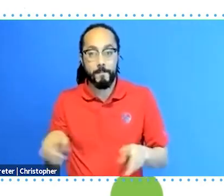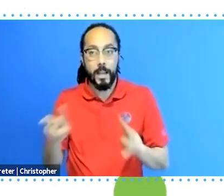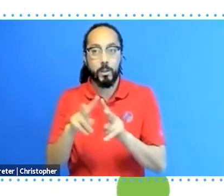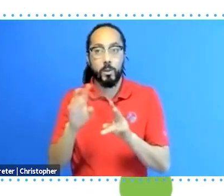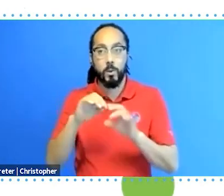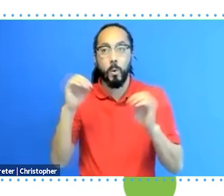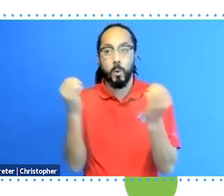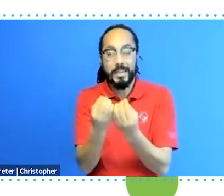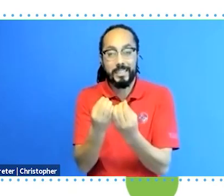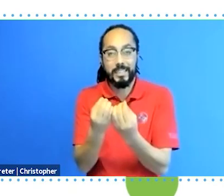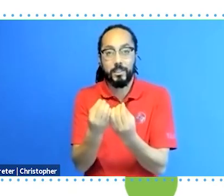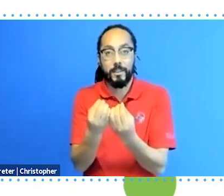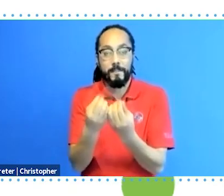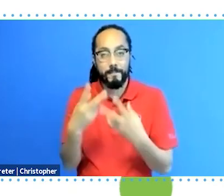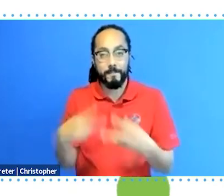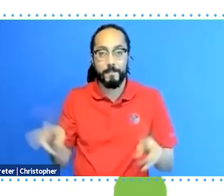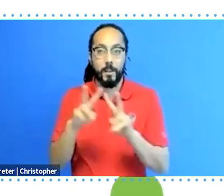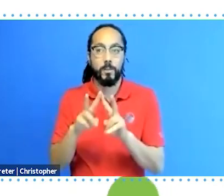if you value,